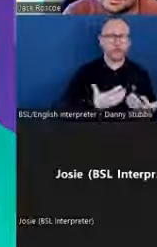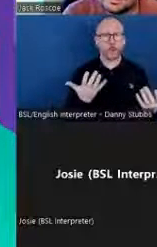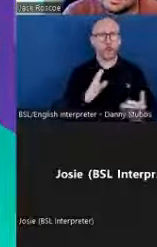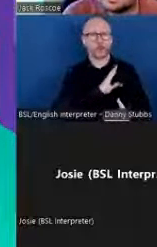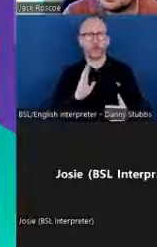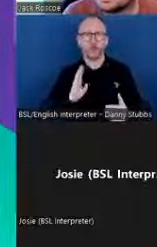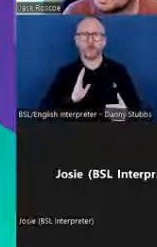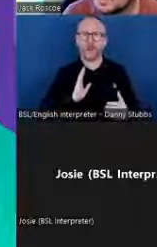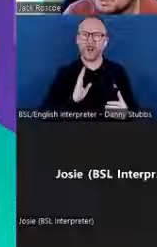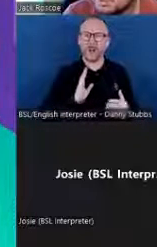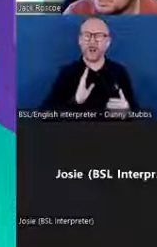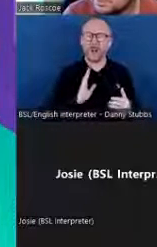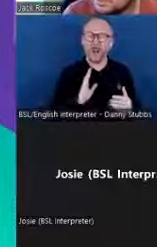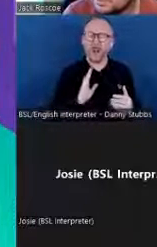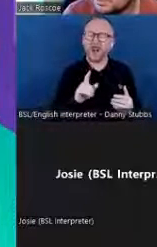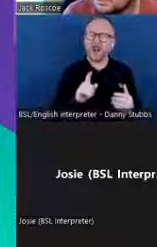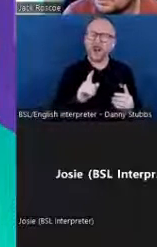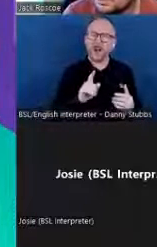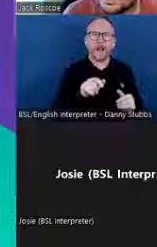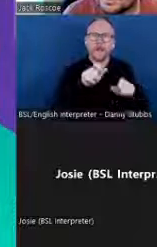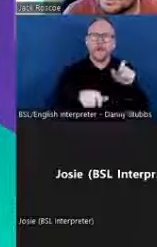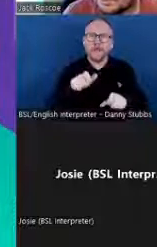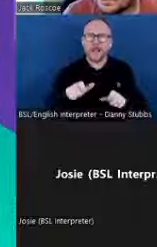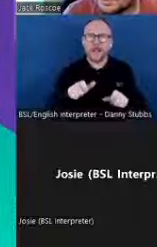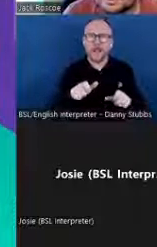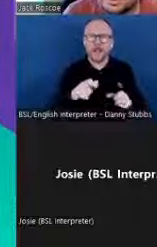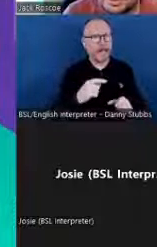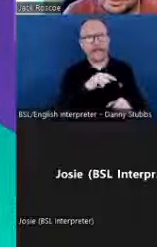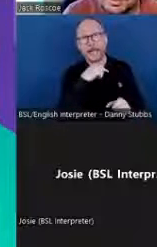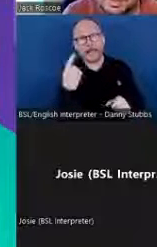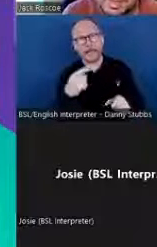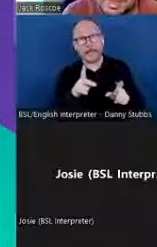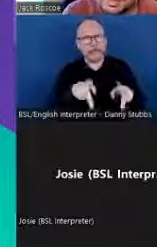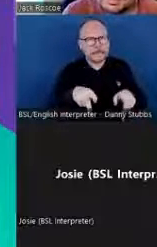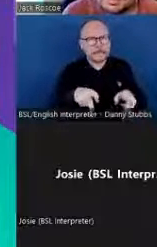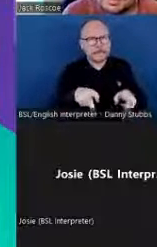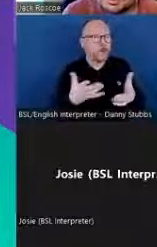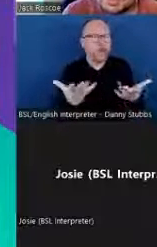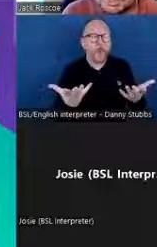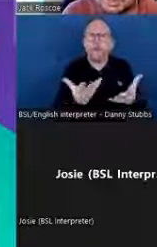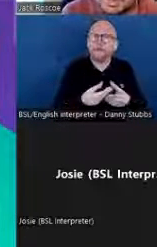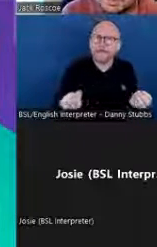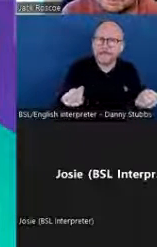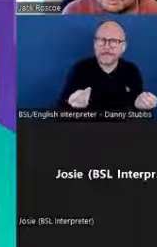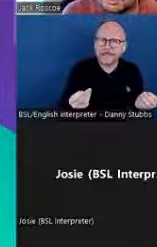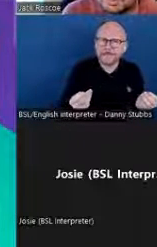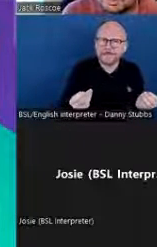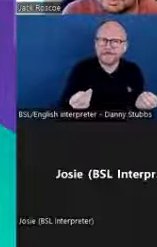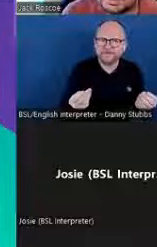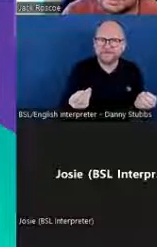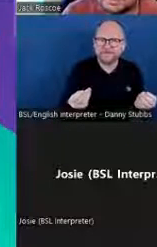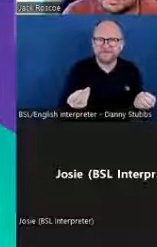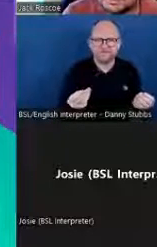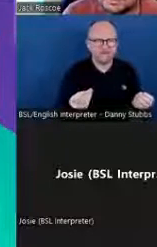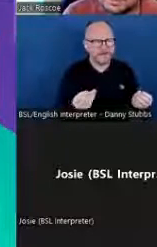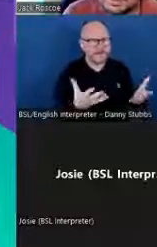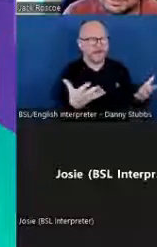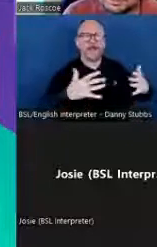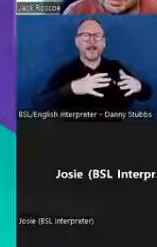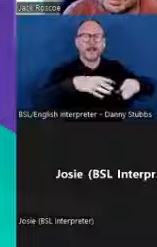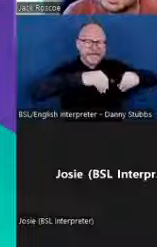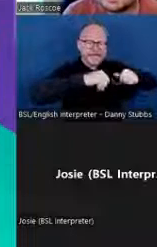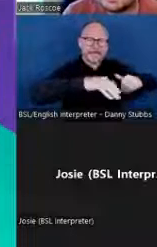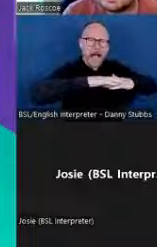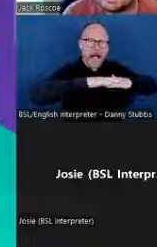missing. And it's a shame we can't see this. Hopefully it comes through in a moment. So giant sand portraits were placed on the